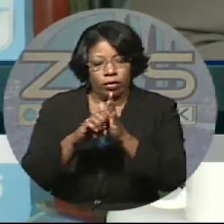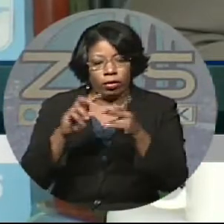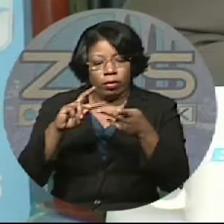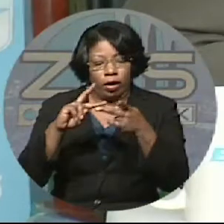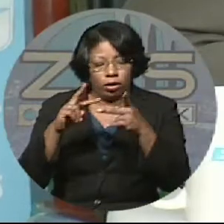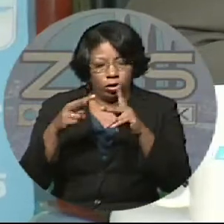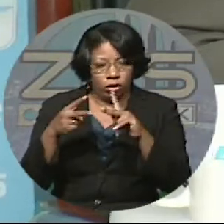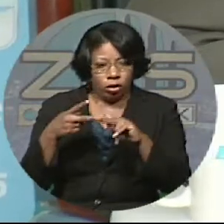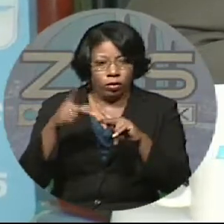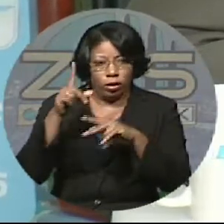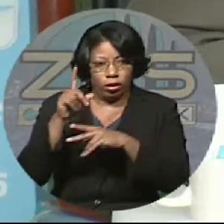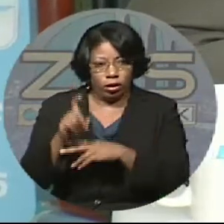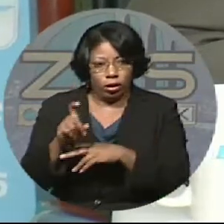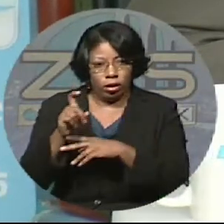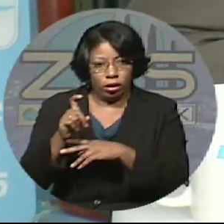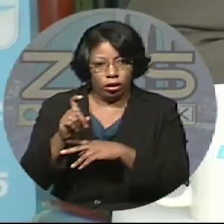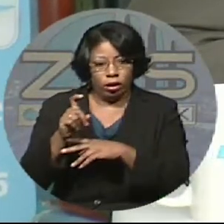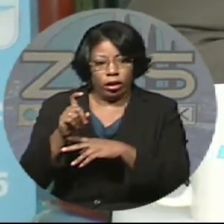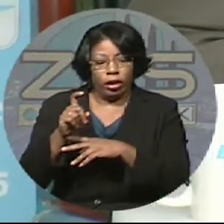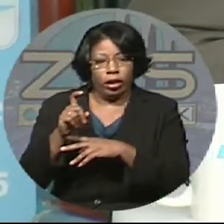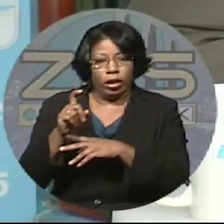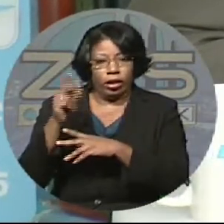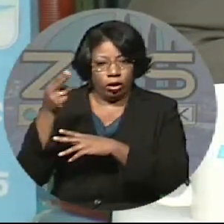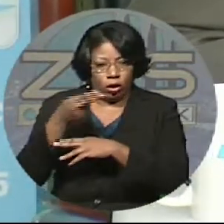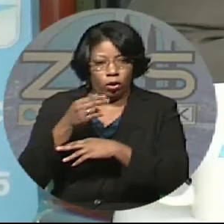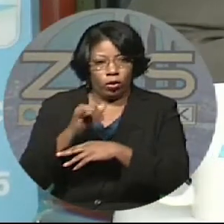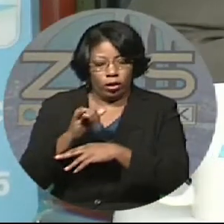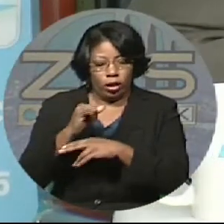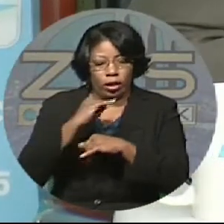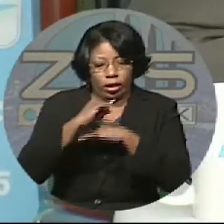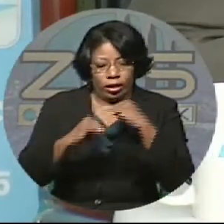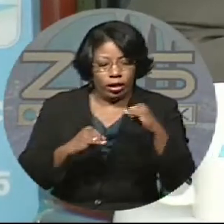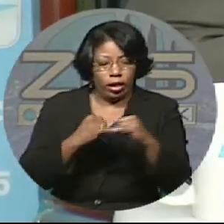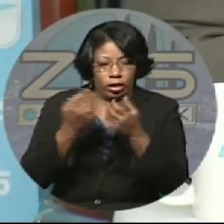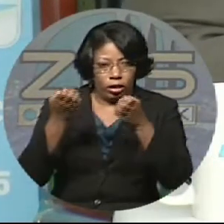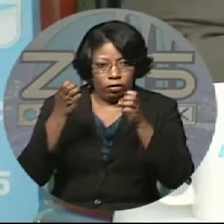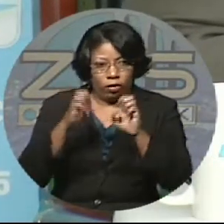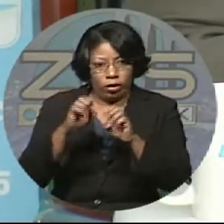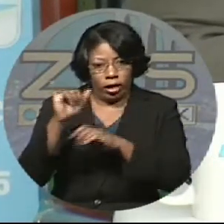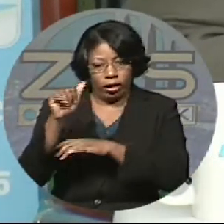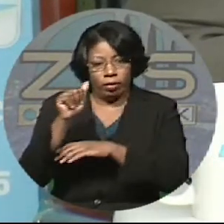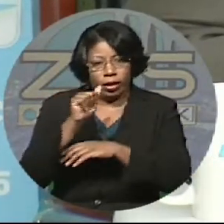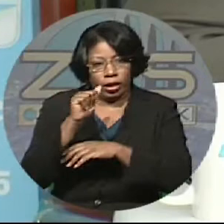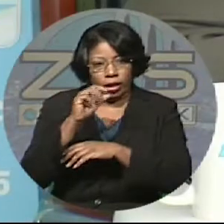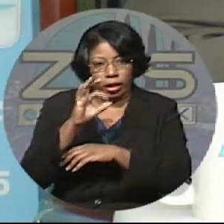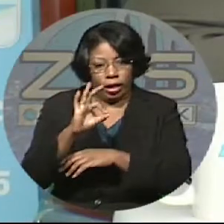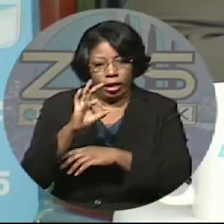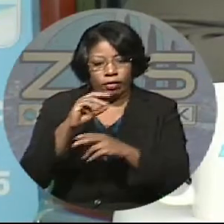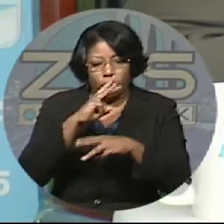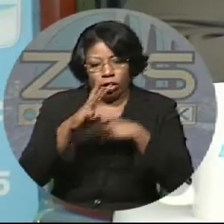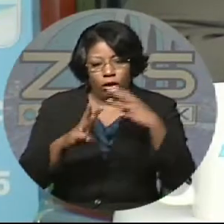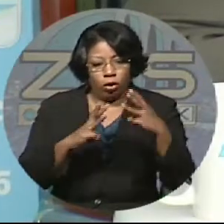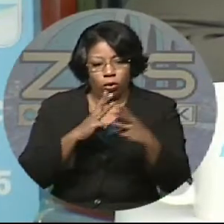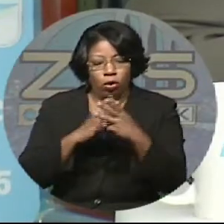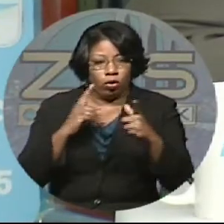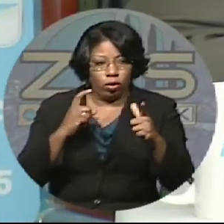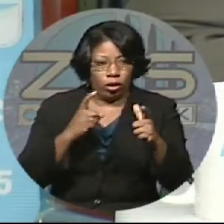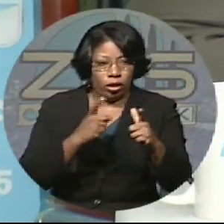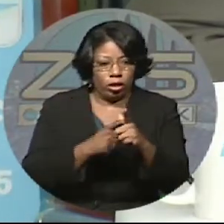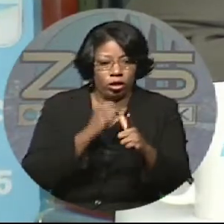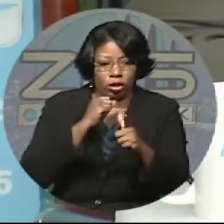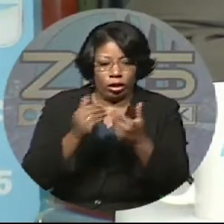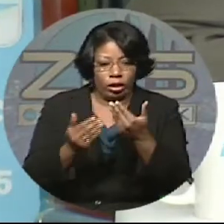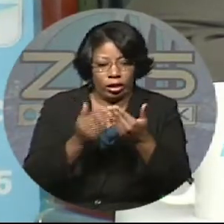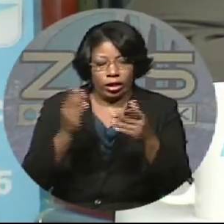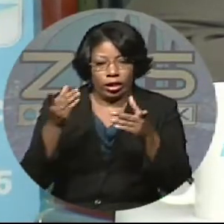partnership necessary in the hosting of major international events such as the IAAF World Relays. It was not easy getting to this